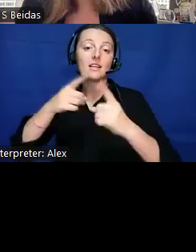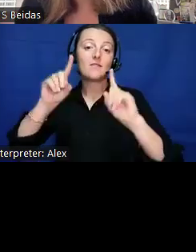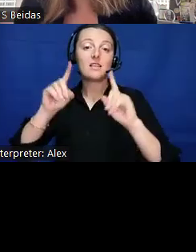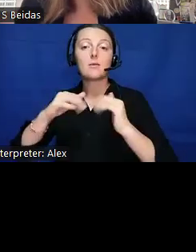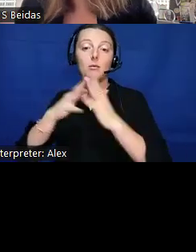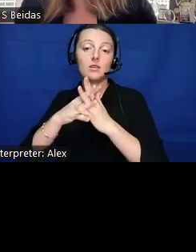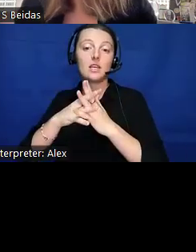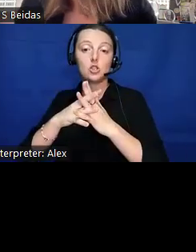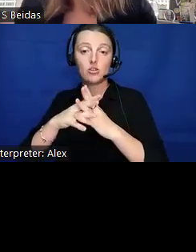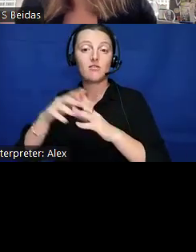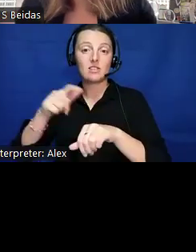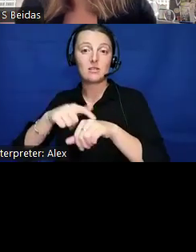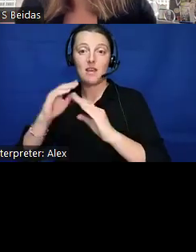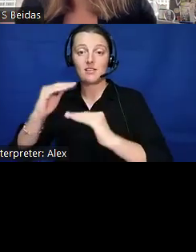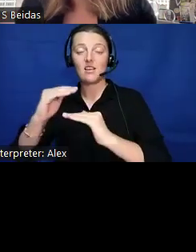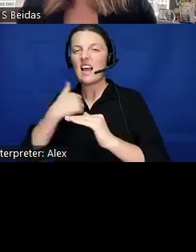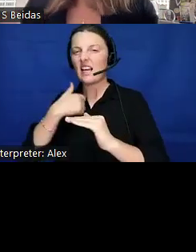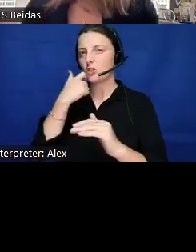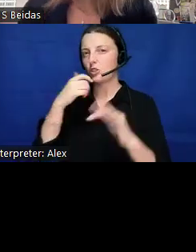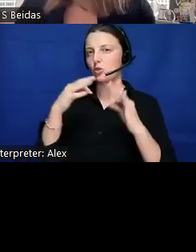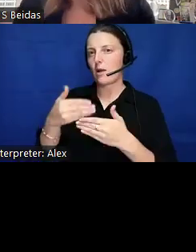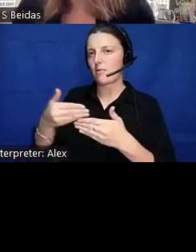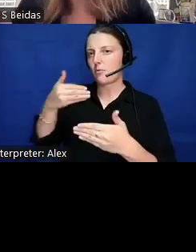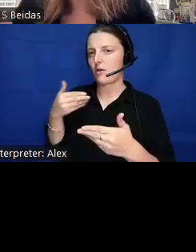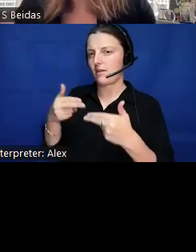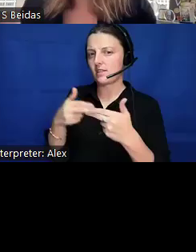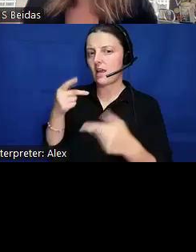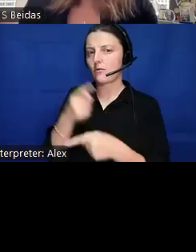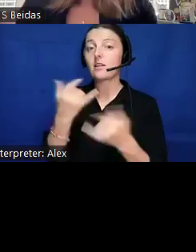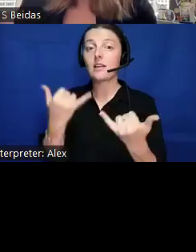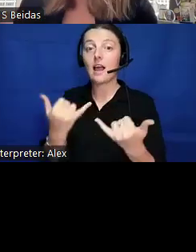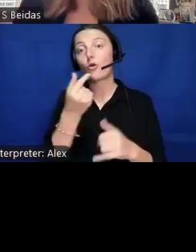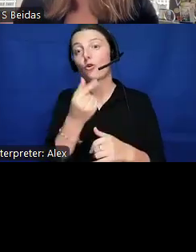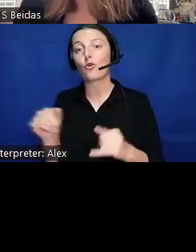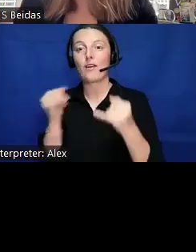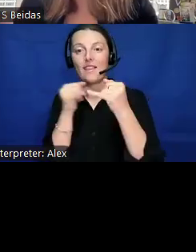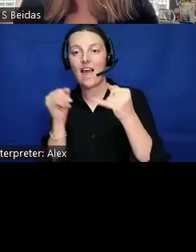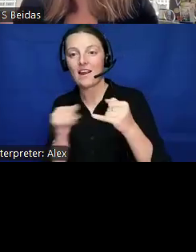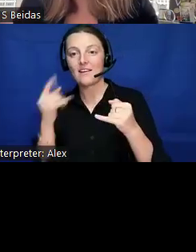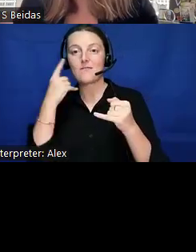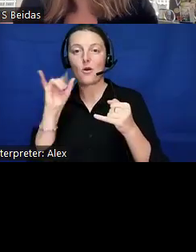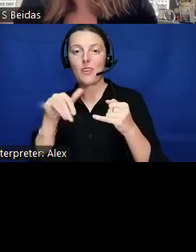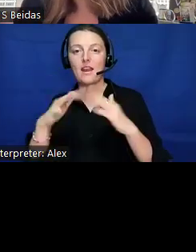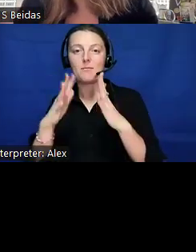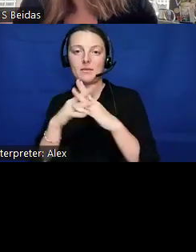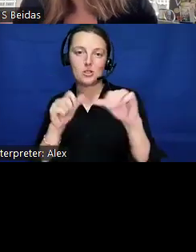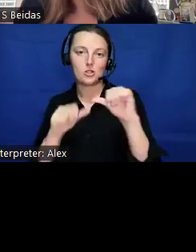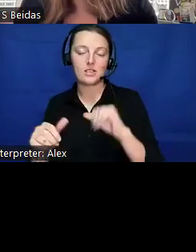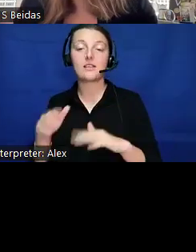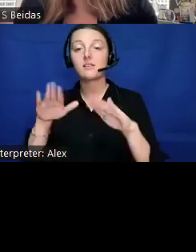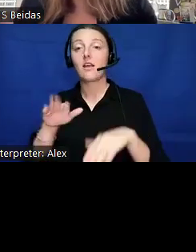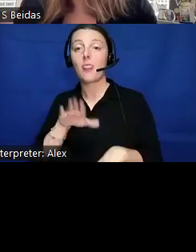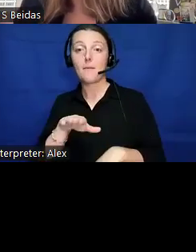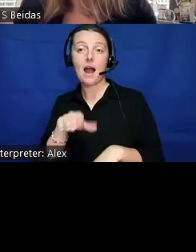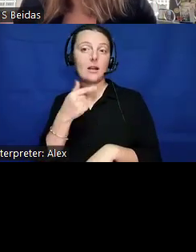in the previous slide. And so now we're in the green line of implementation science. The bottom green line is really the